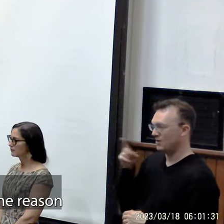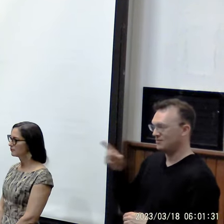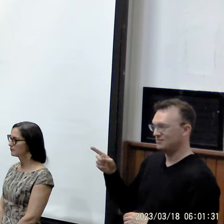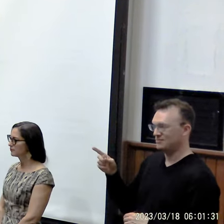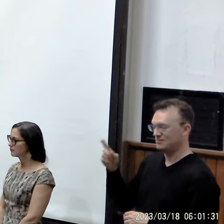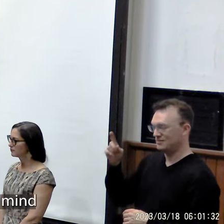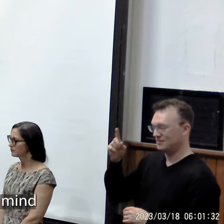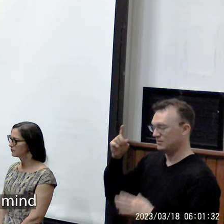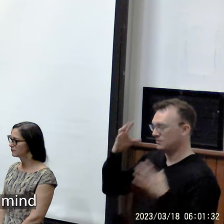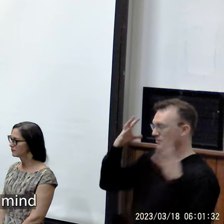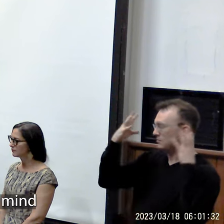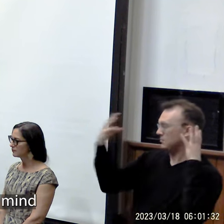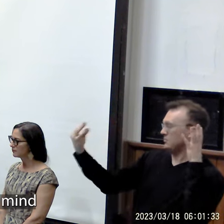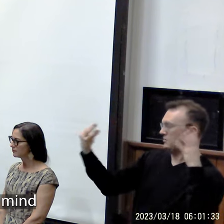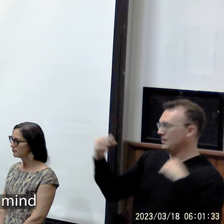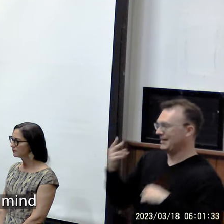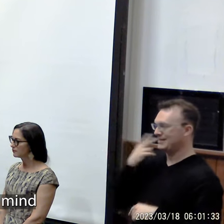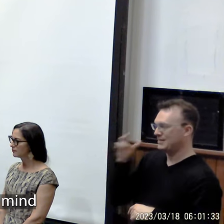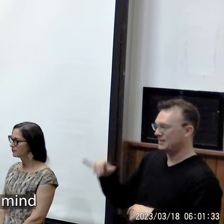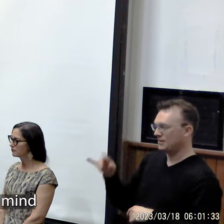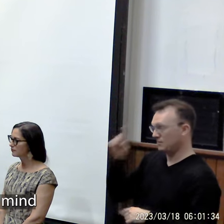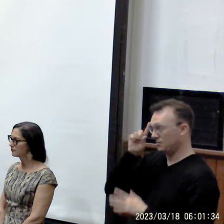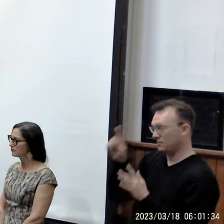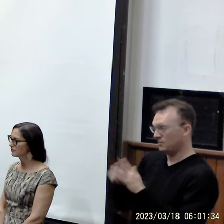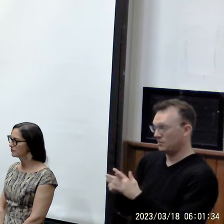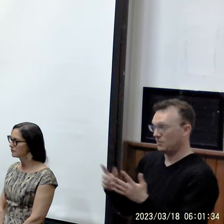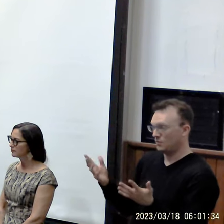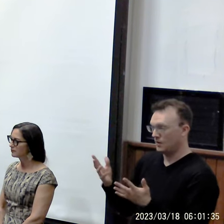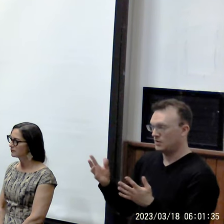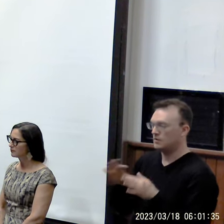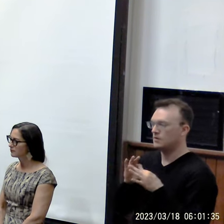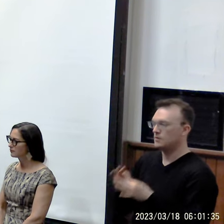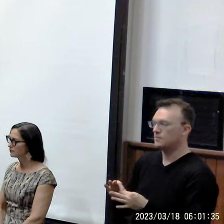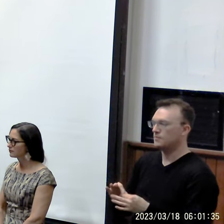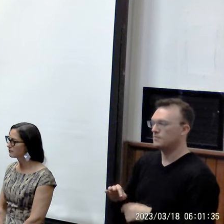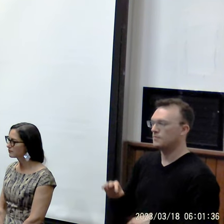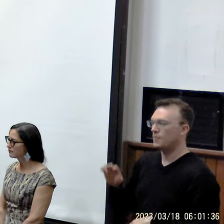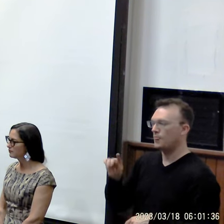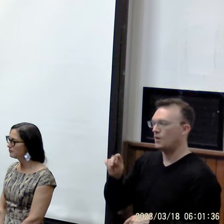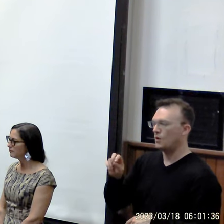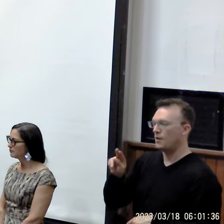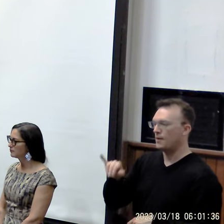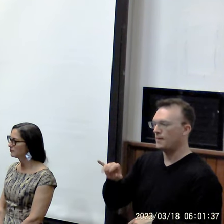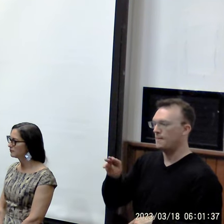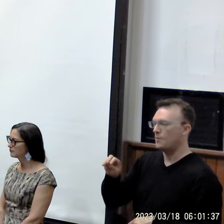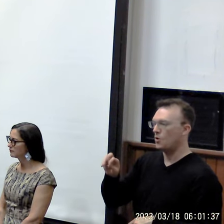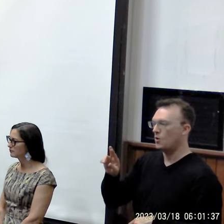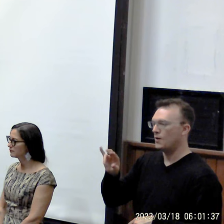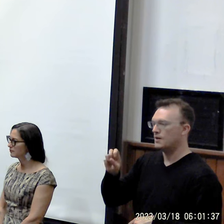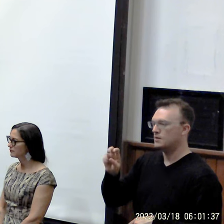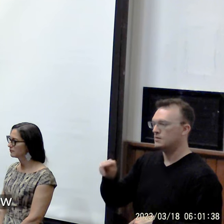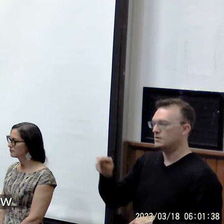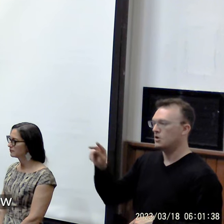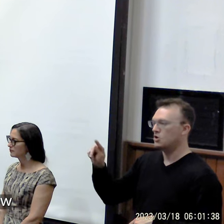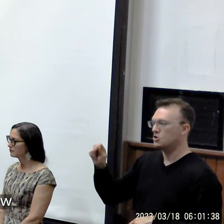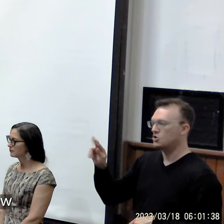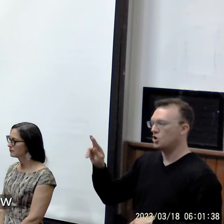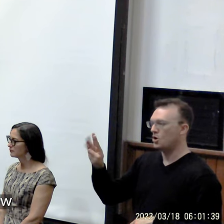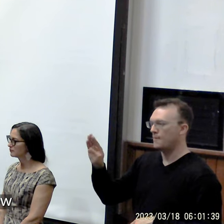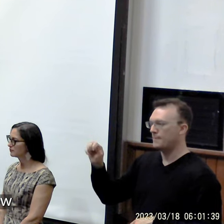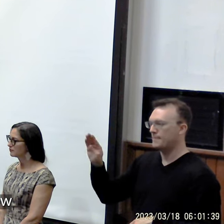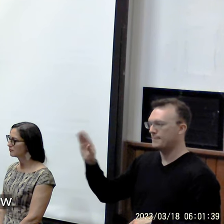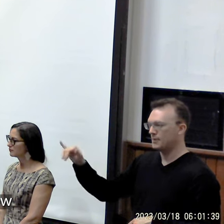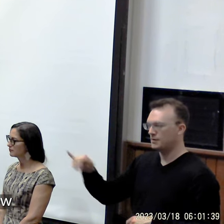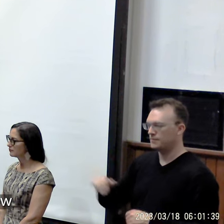reason immediately the thing that came to mind was Toni Morrison's Tar Baby. And